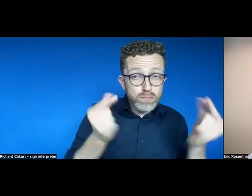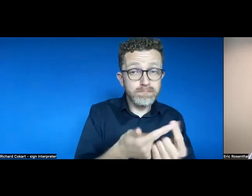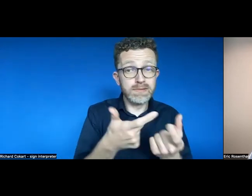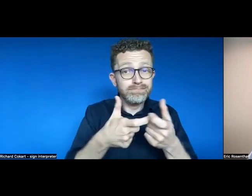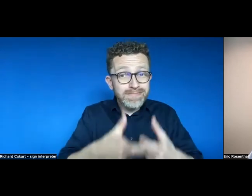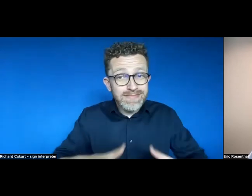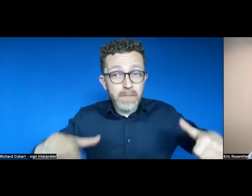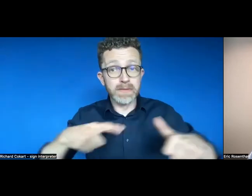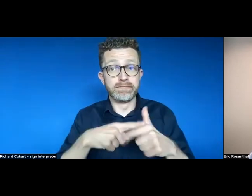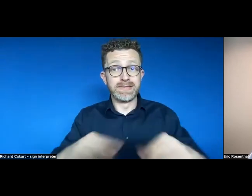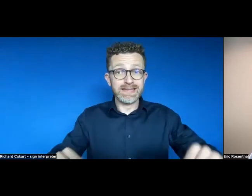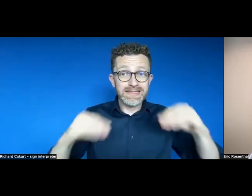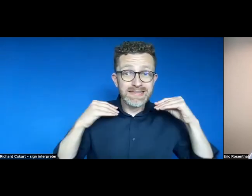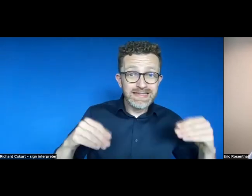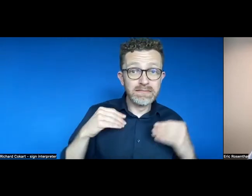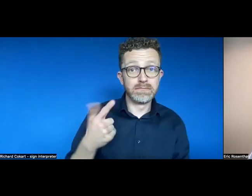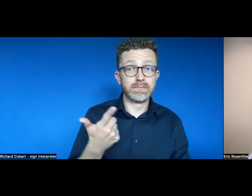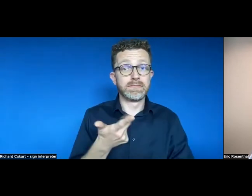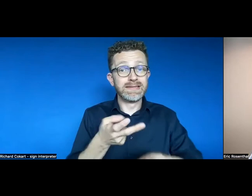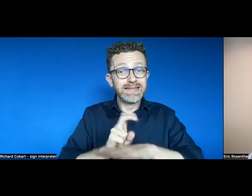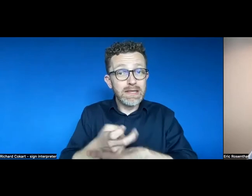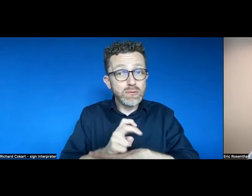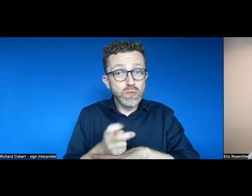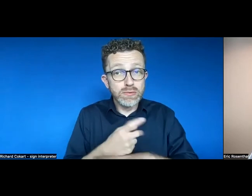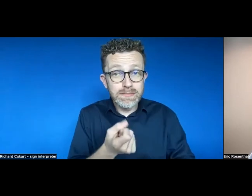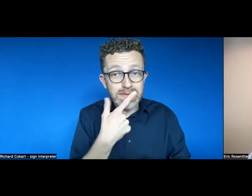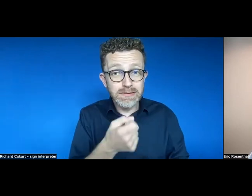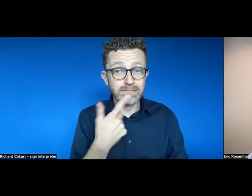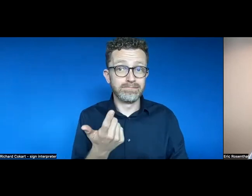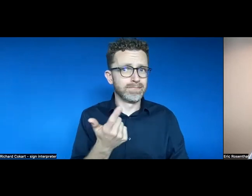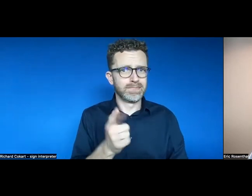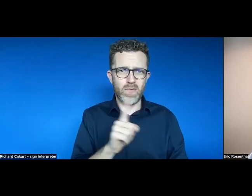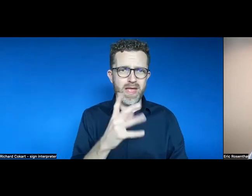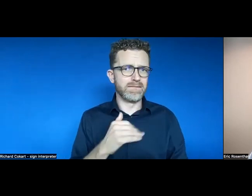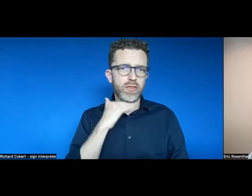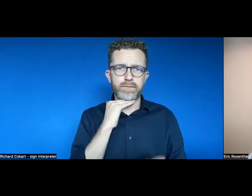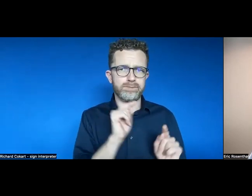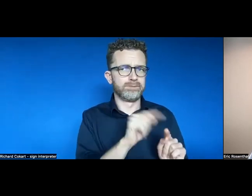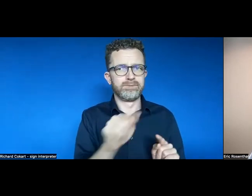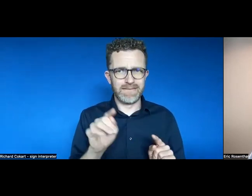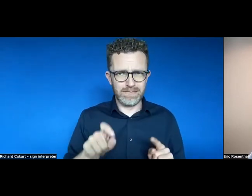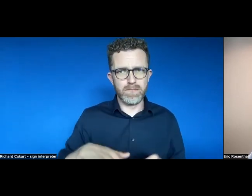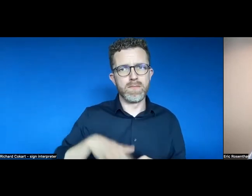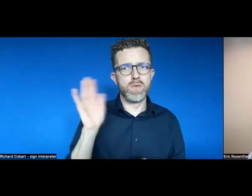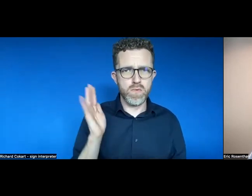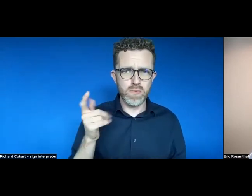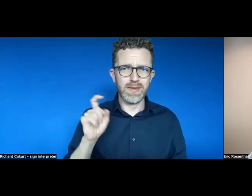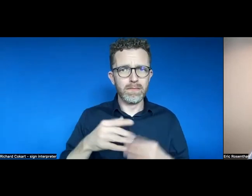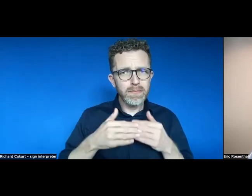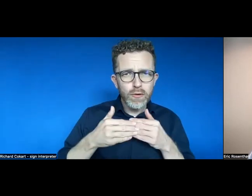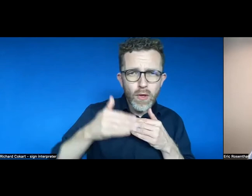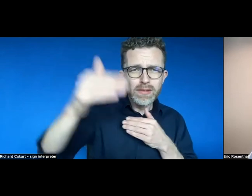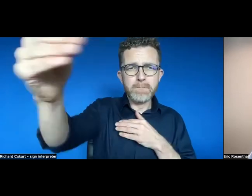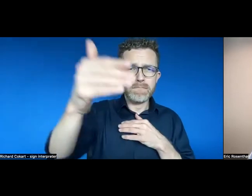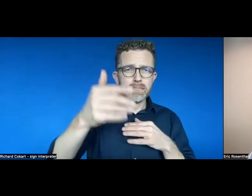organizations with limited funding. Every dollar, every euro you can give to our organization keeps us going.